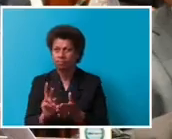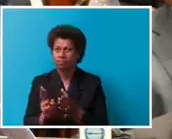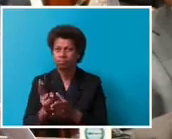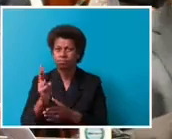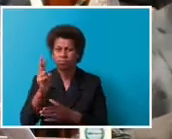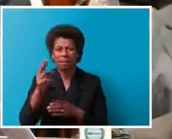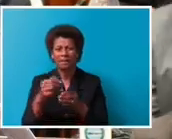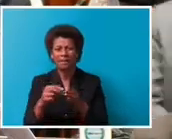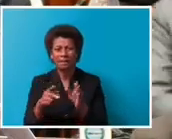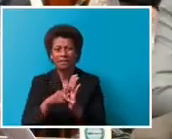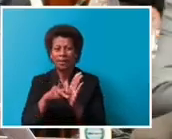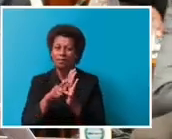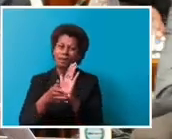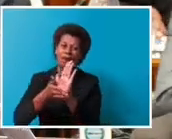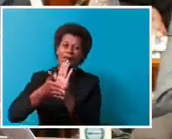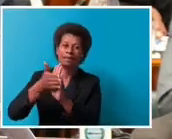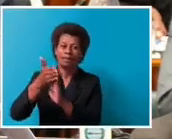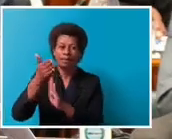uncontrollable,